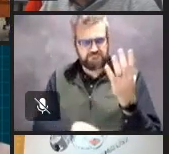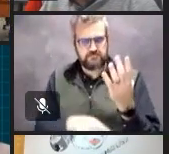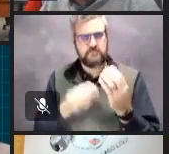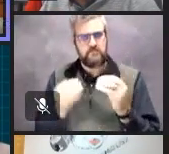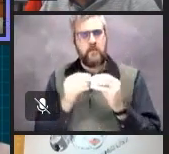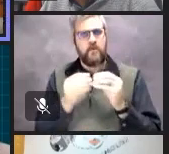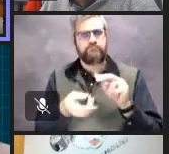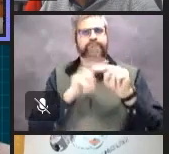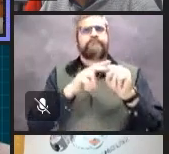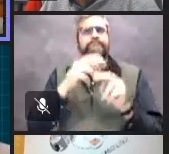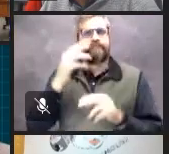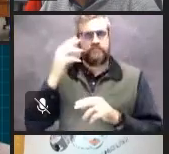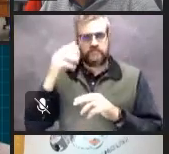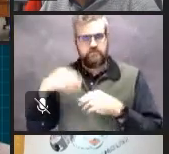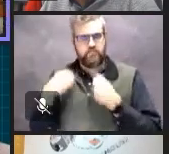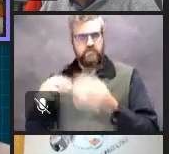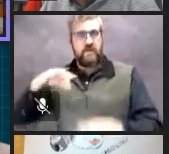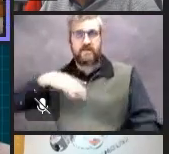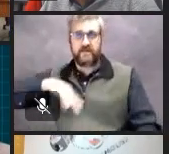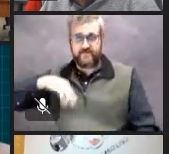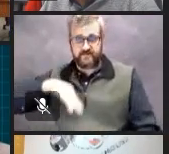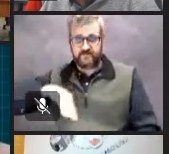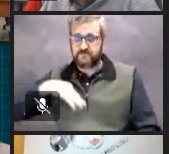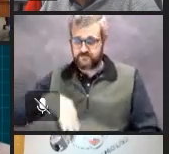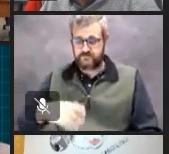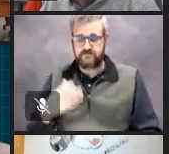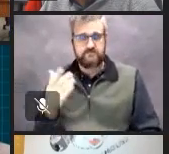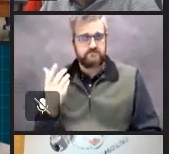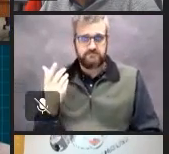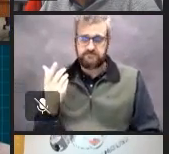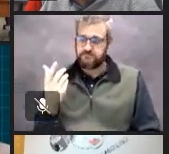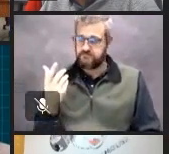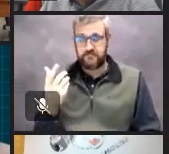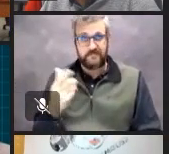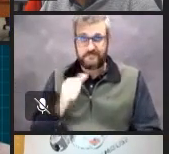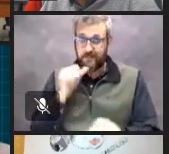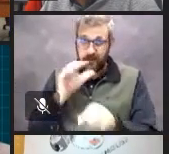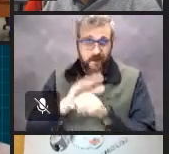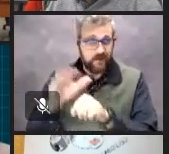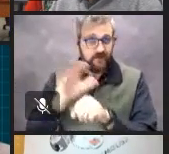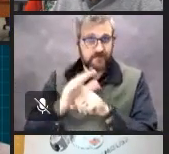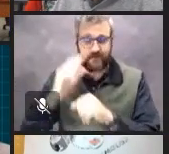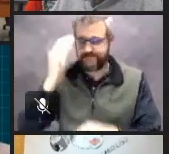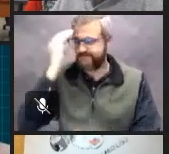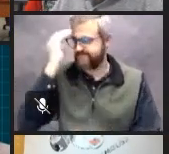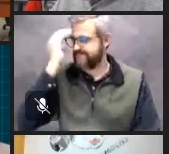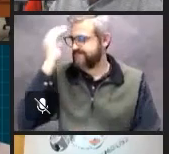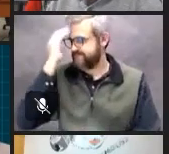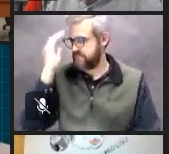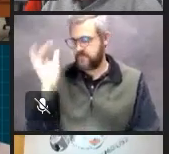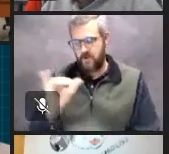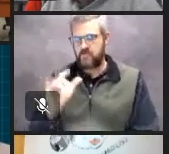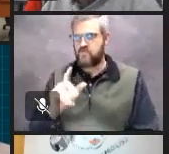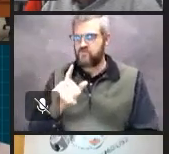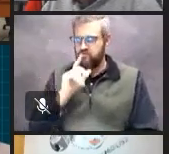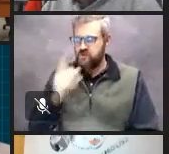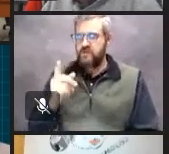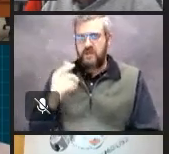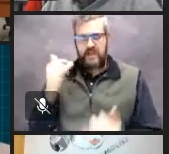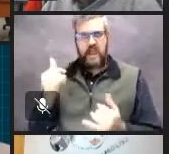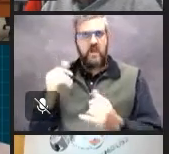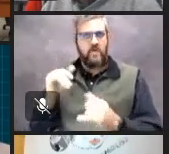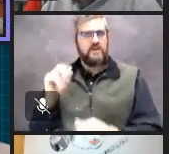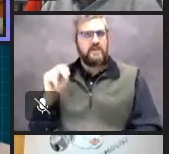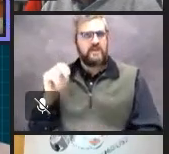have provided some benefits. I know that it's not enough. We've got also really aggressive inflation that